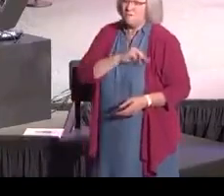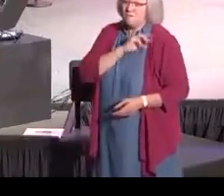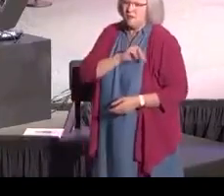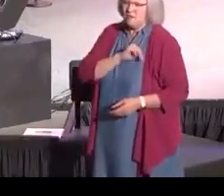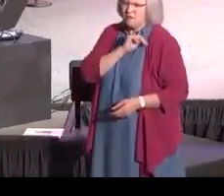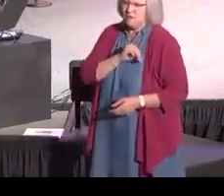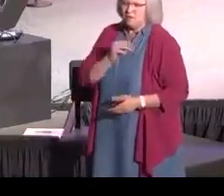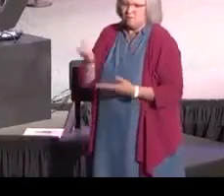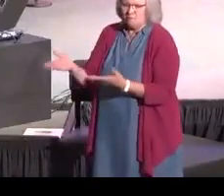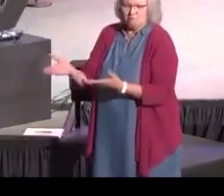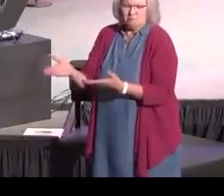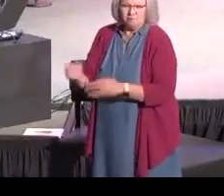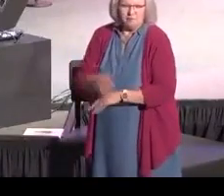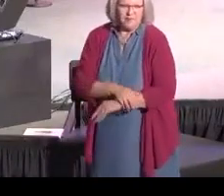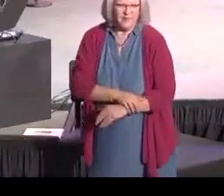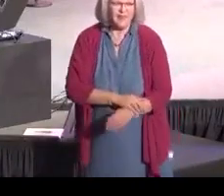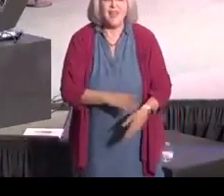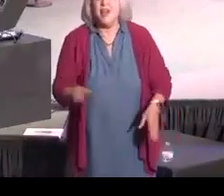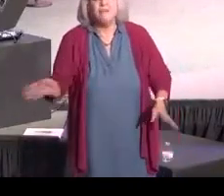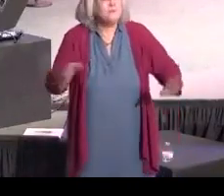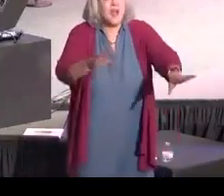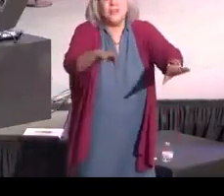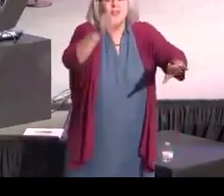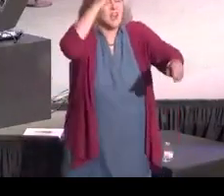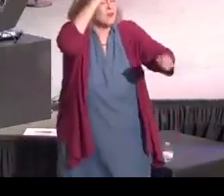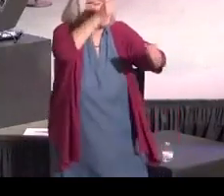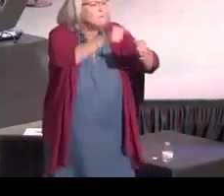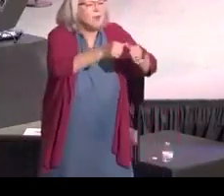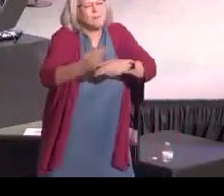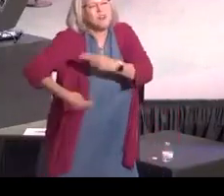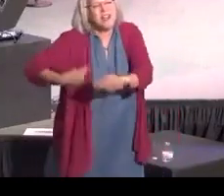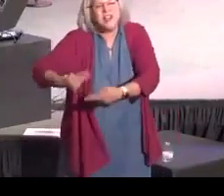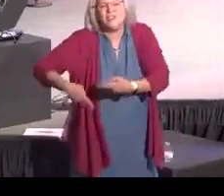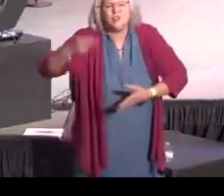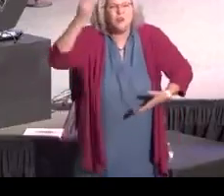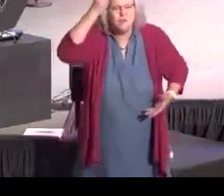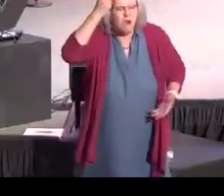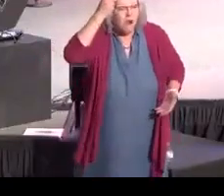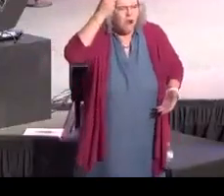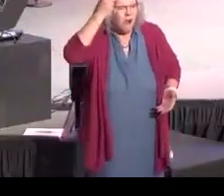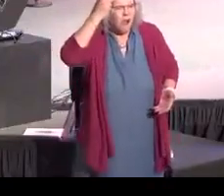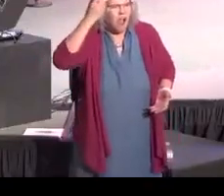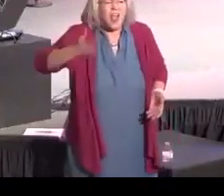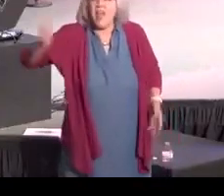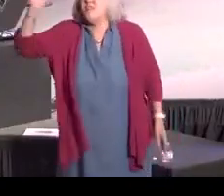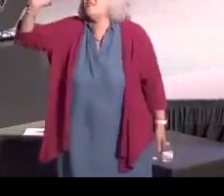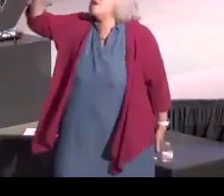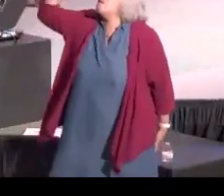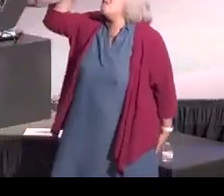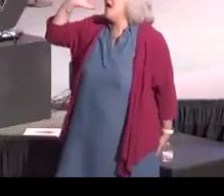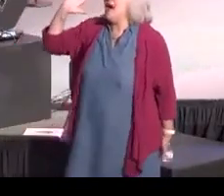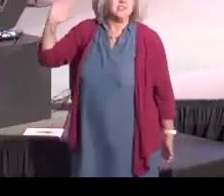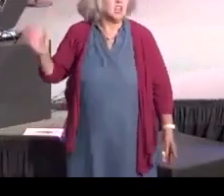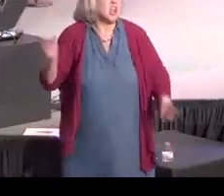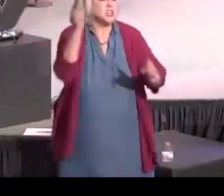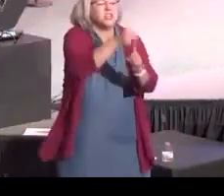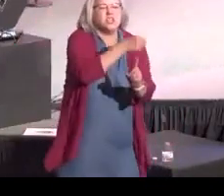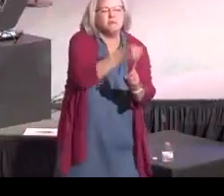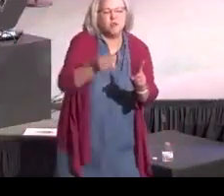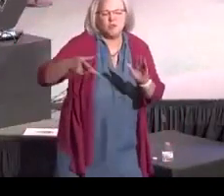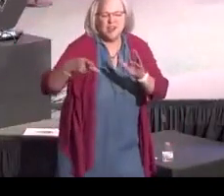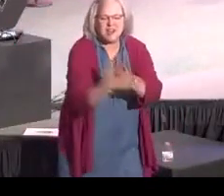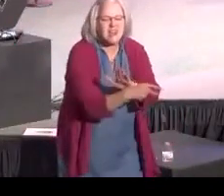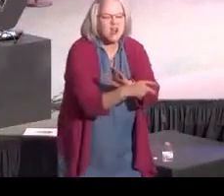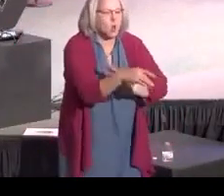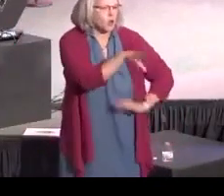Gentiles. You know the huge irony of this? God uses this person, Paul, as he's never used any other person. And